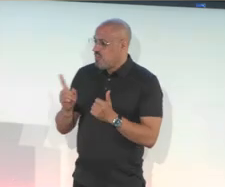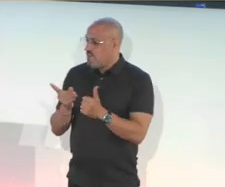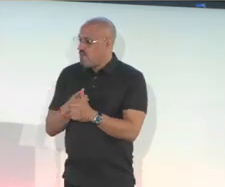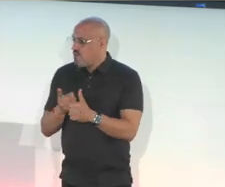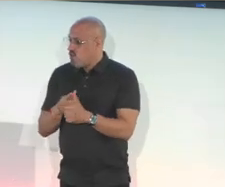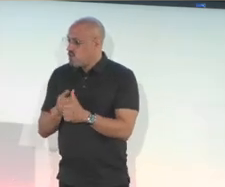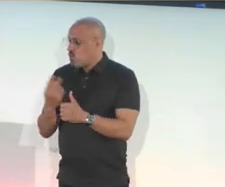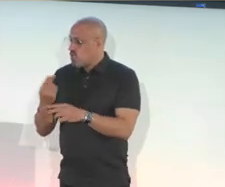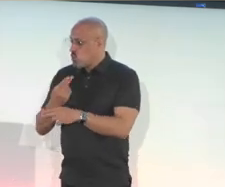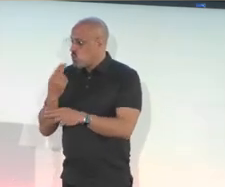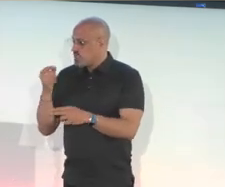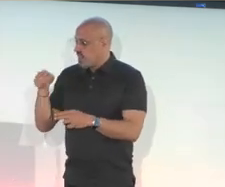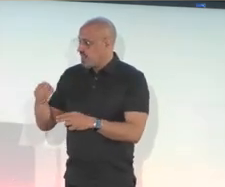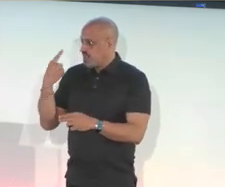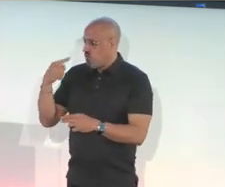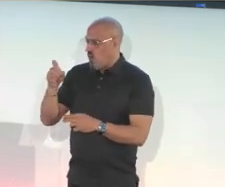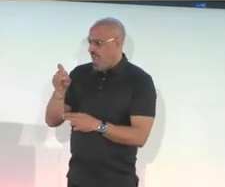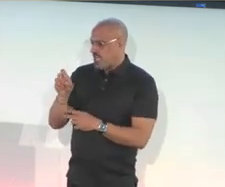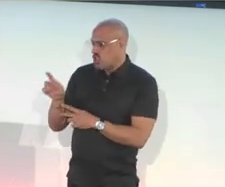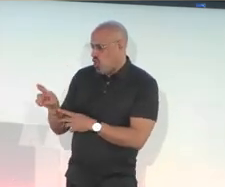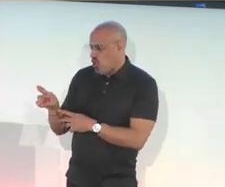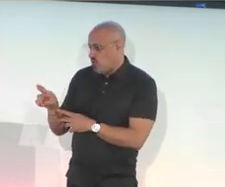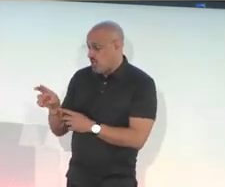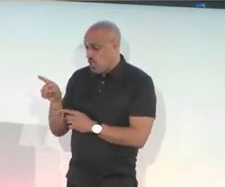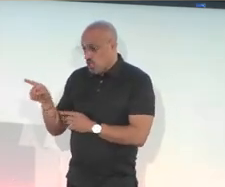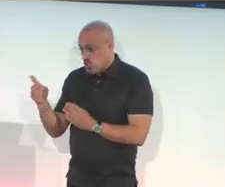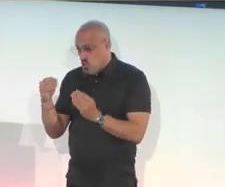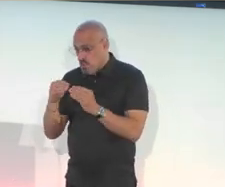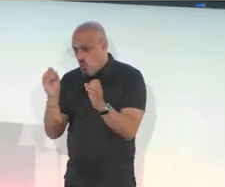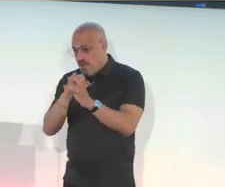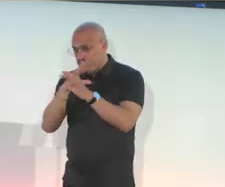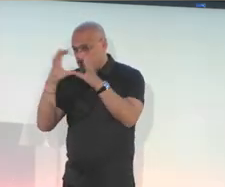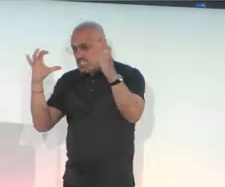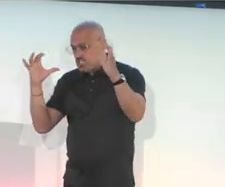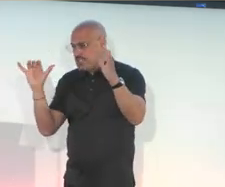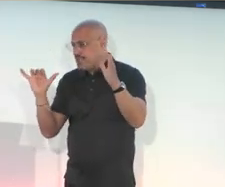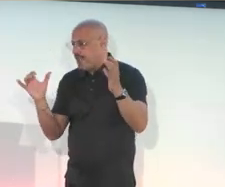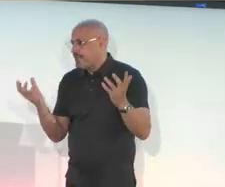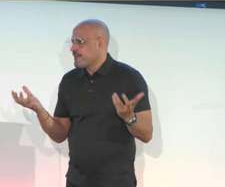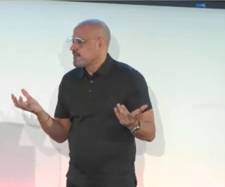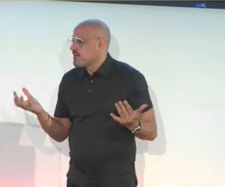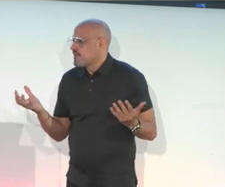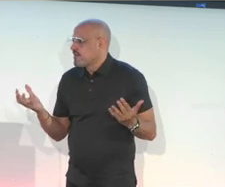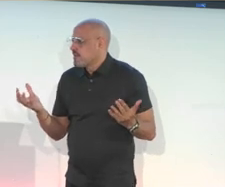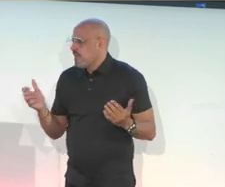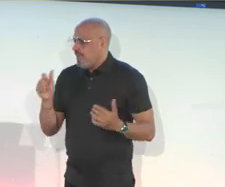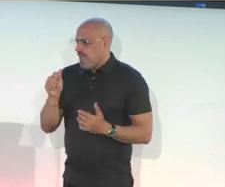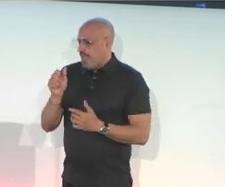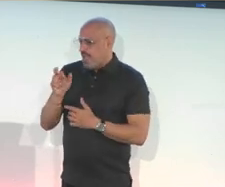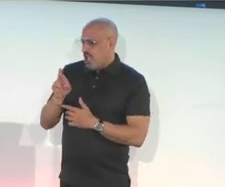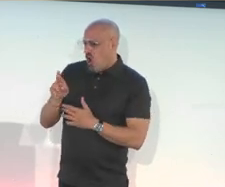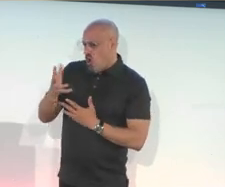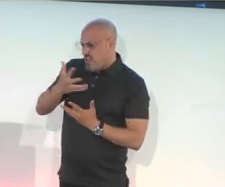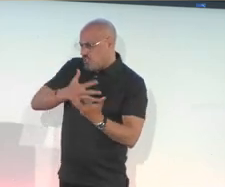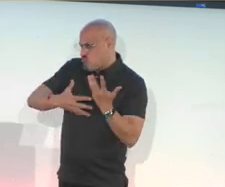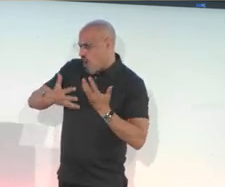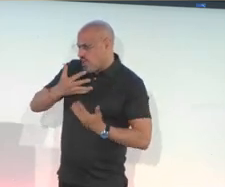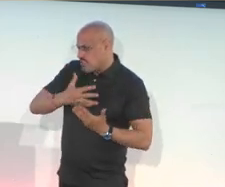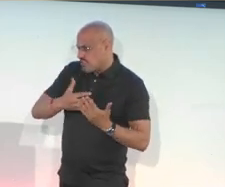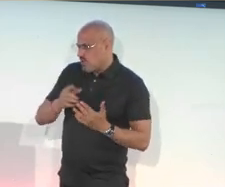for using this in XR. Are you more envisioning like AR interaction